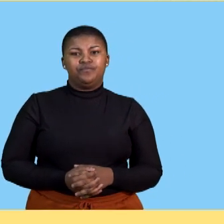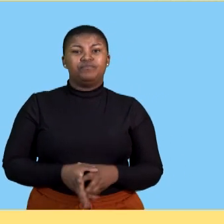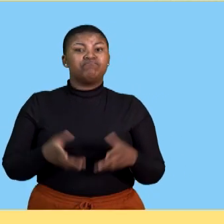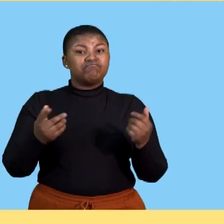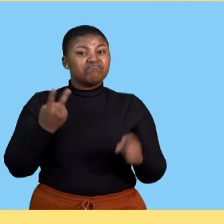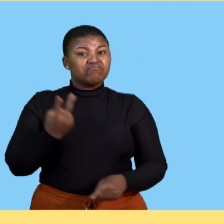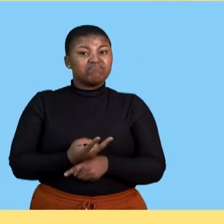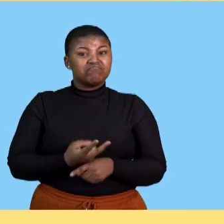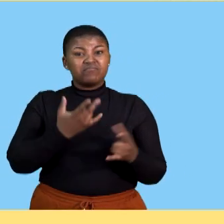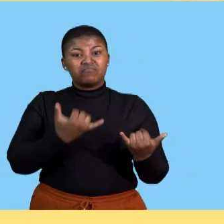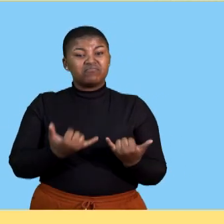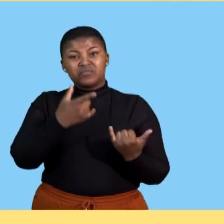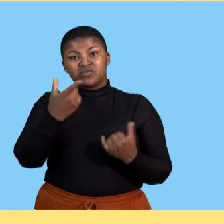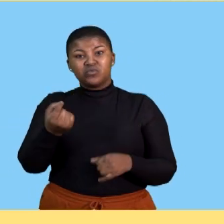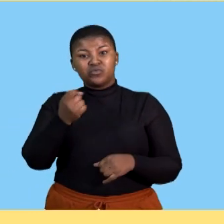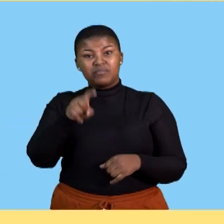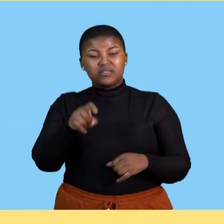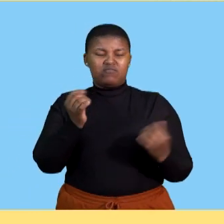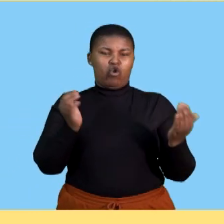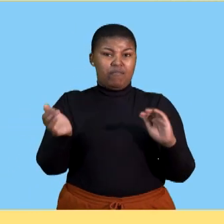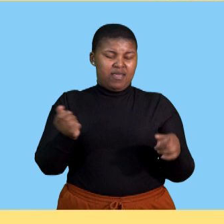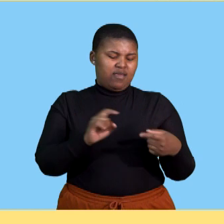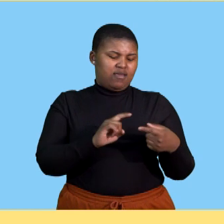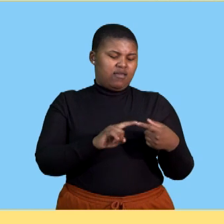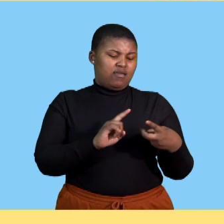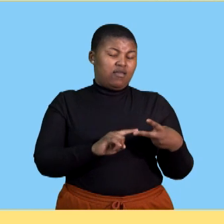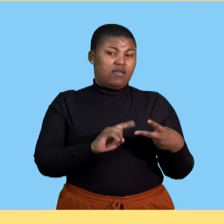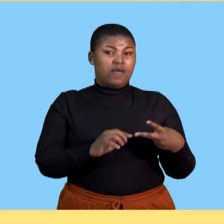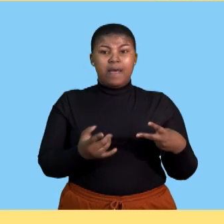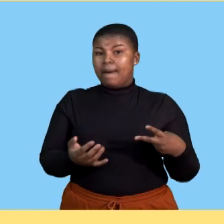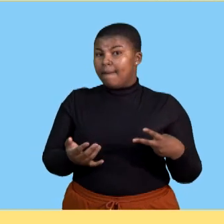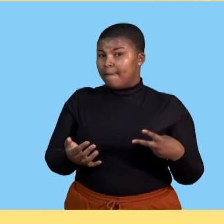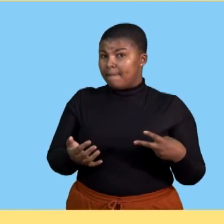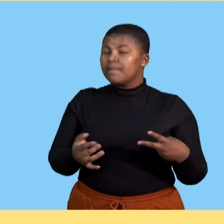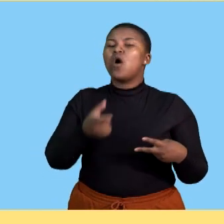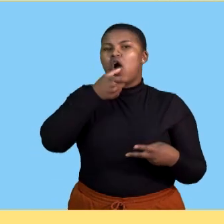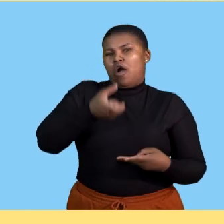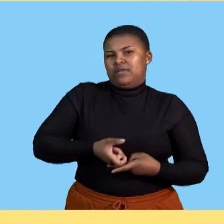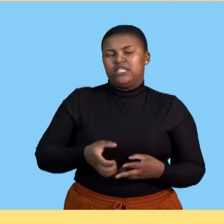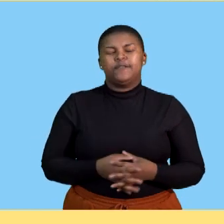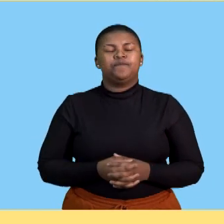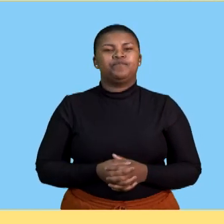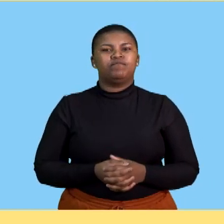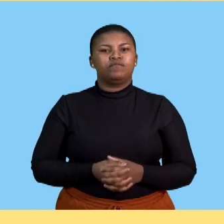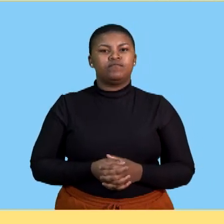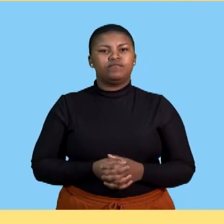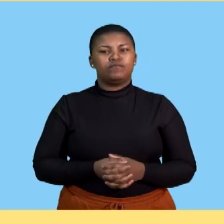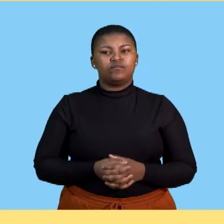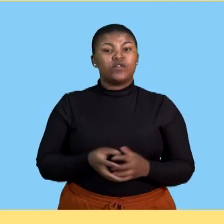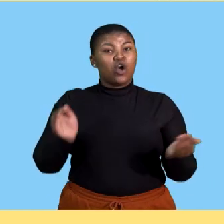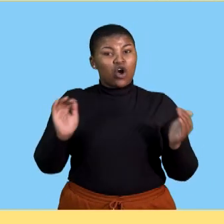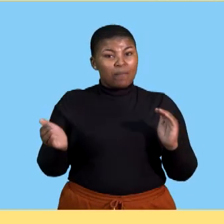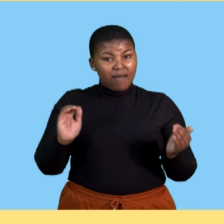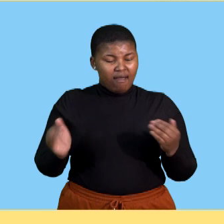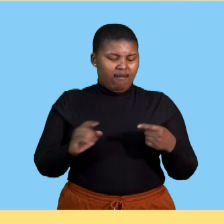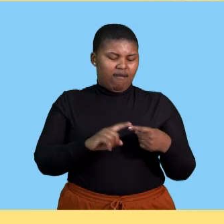Okay, so what is left now? To compare. Number 3, to comment. We